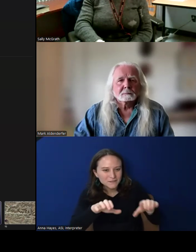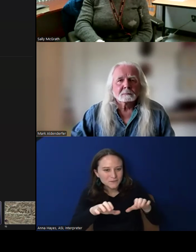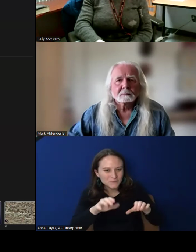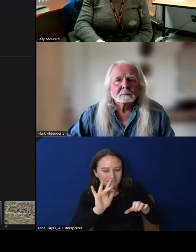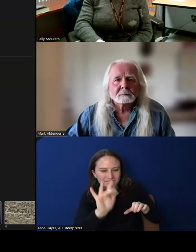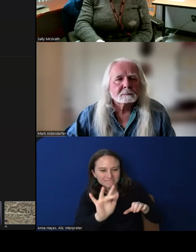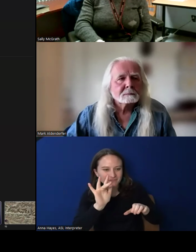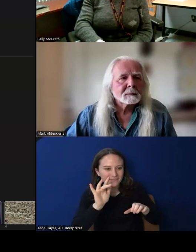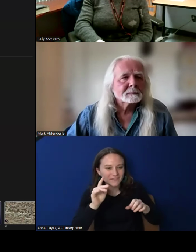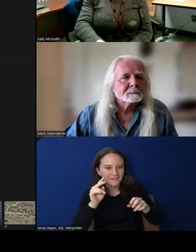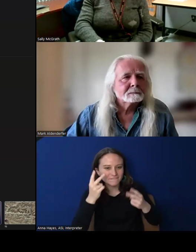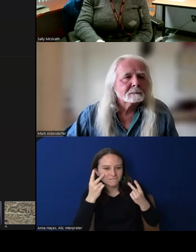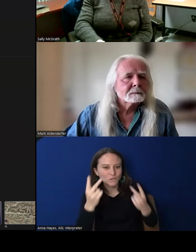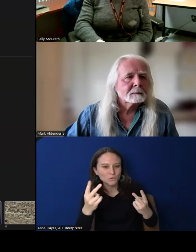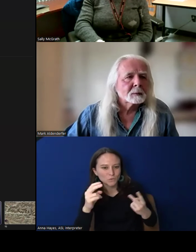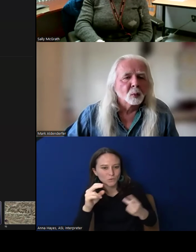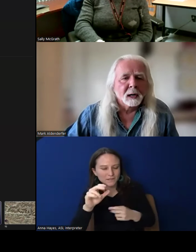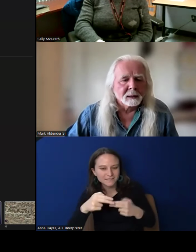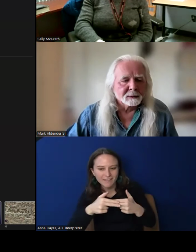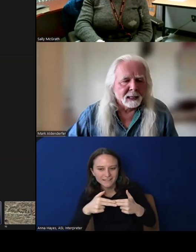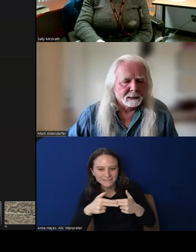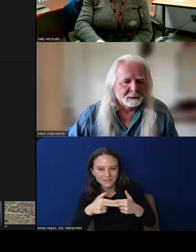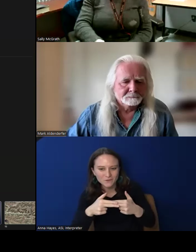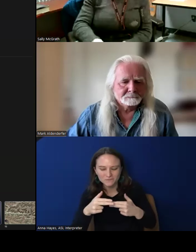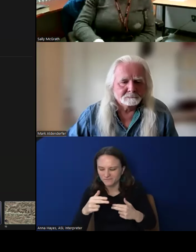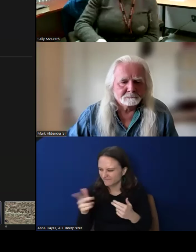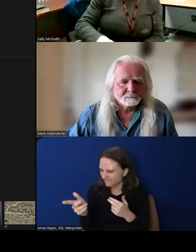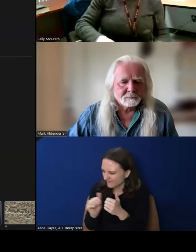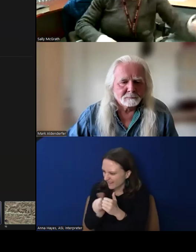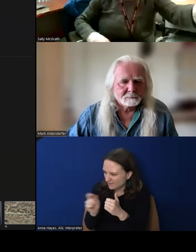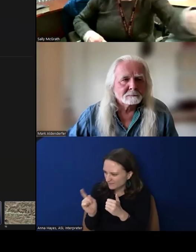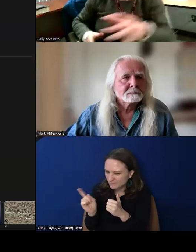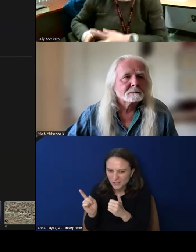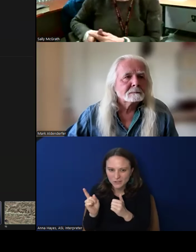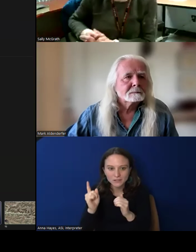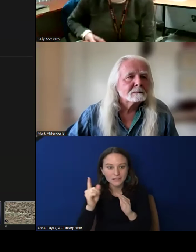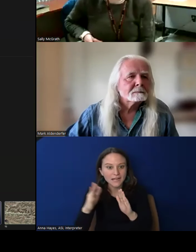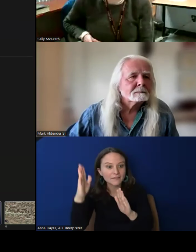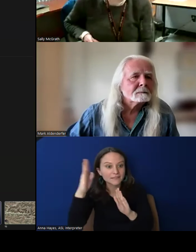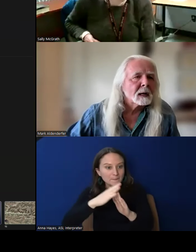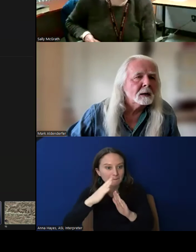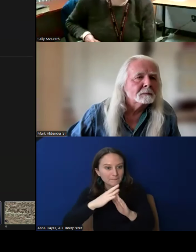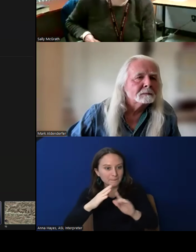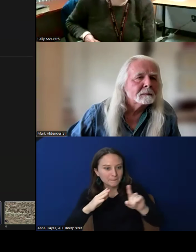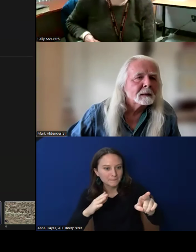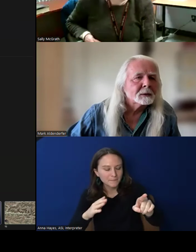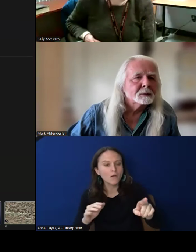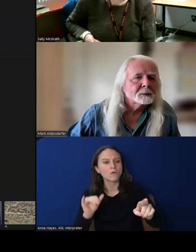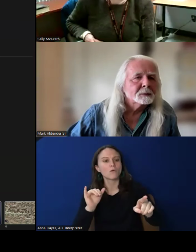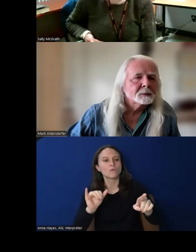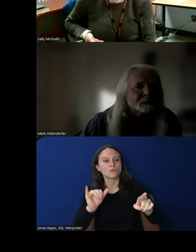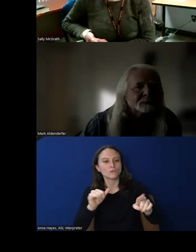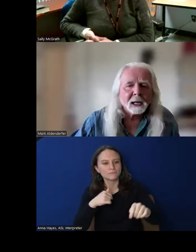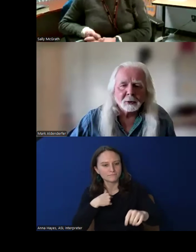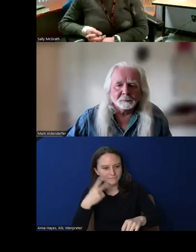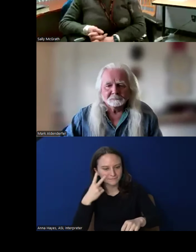the use slideshow Where is that? at the top? On the top. Oh, Yeah. new